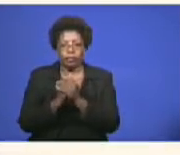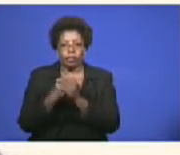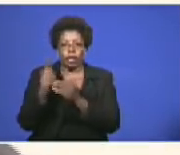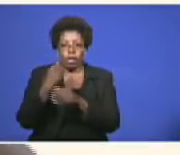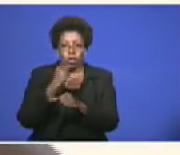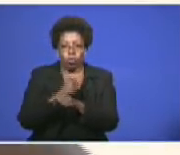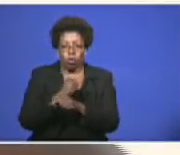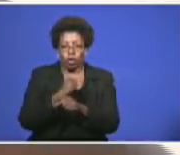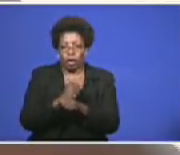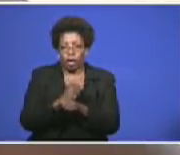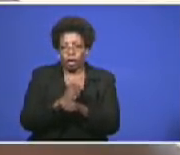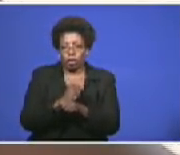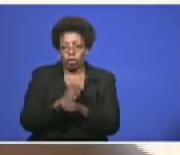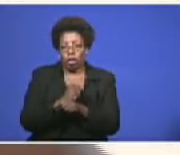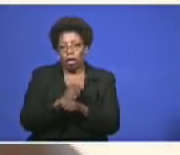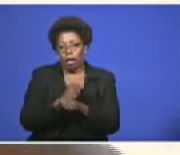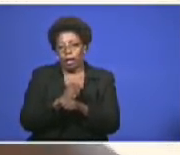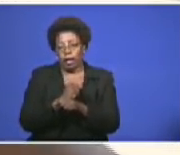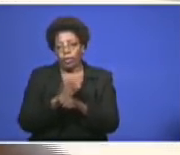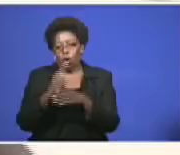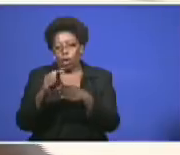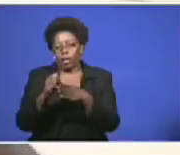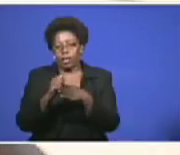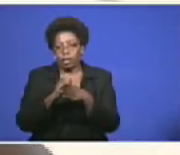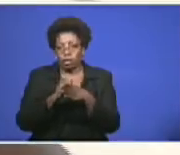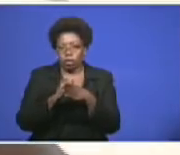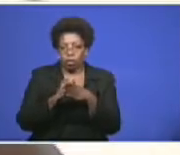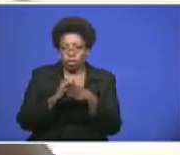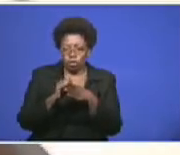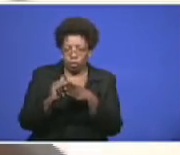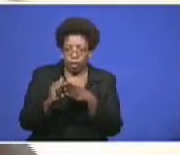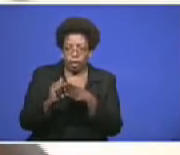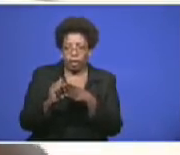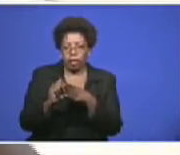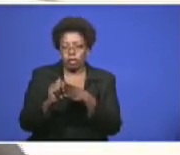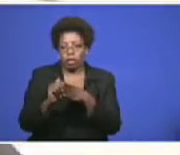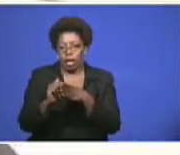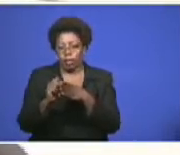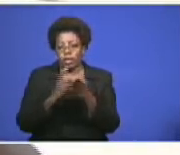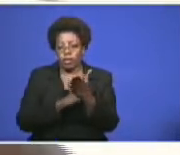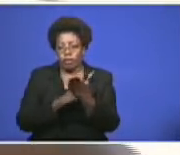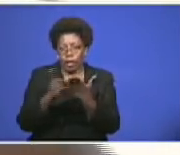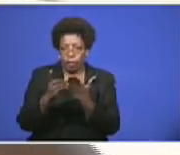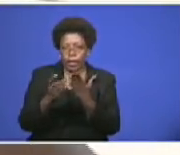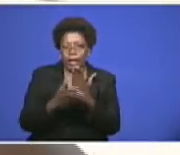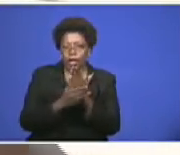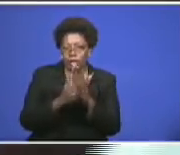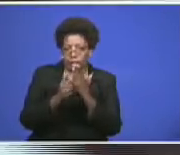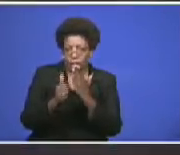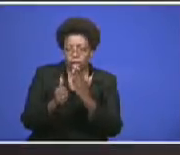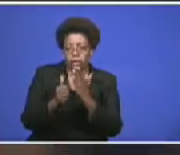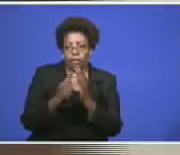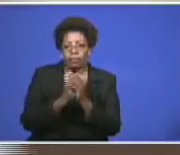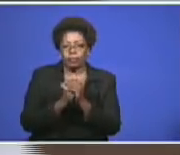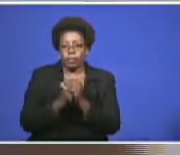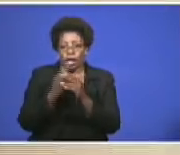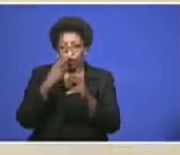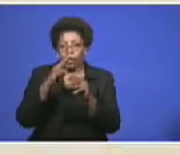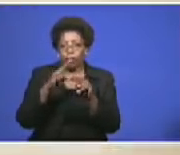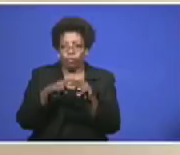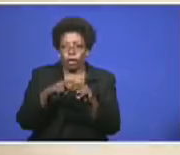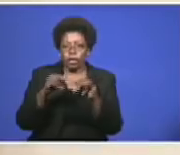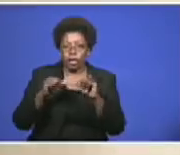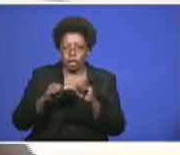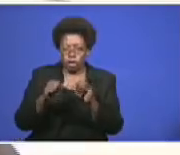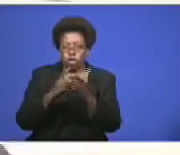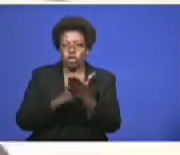on fundamentals and, you know, just in growing and developing our skills. So it's been fun so far. I came to, you know, continue